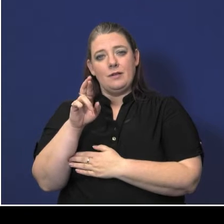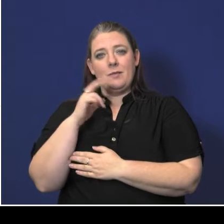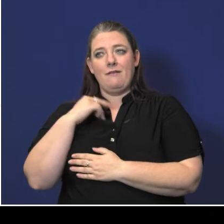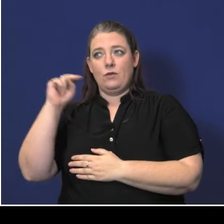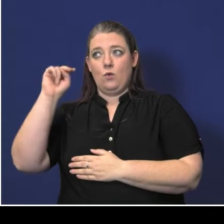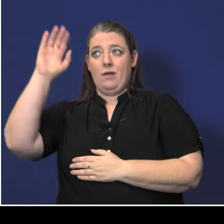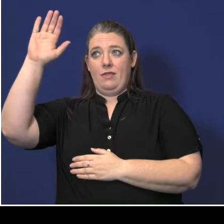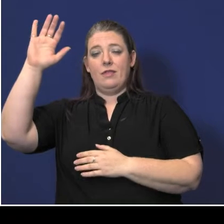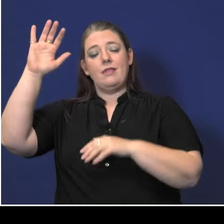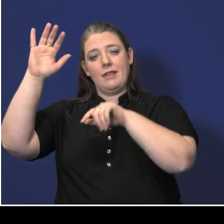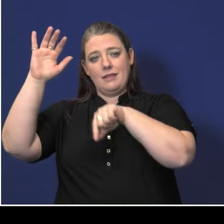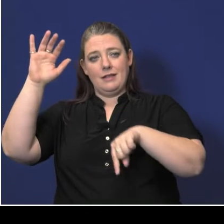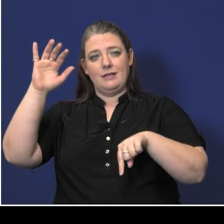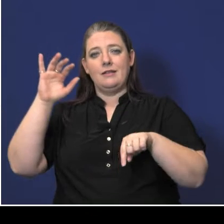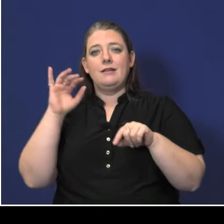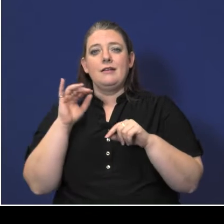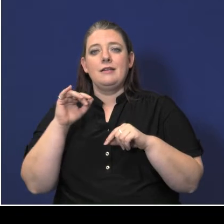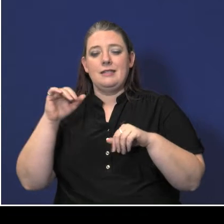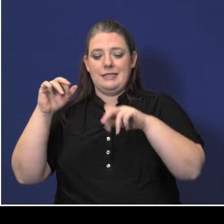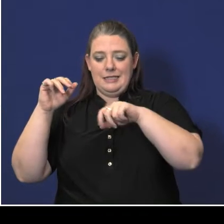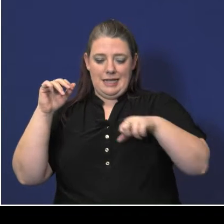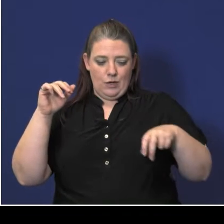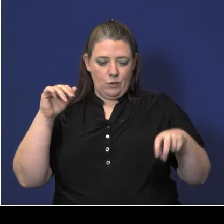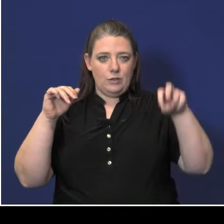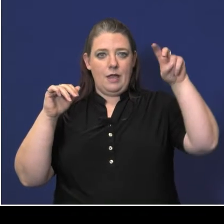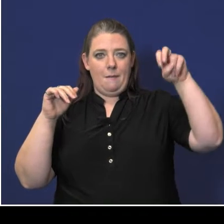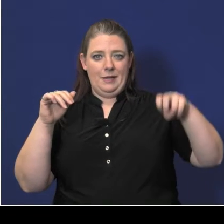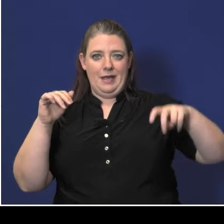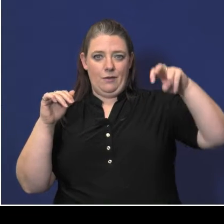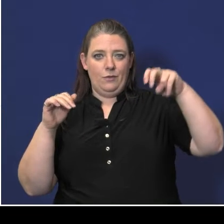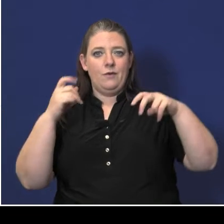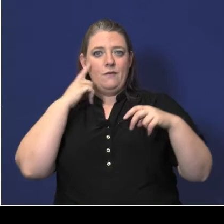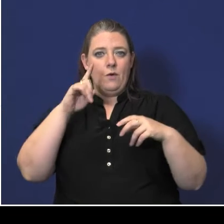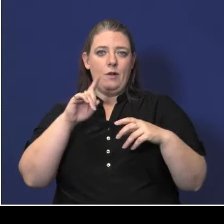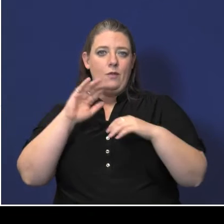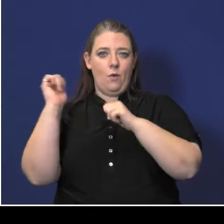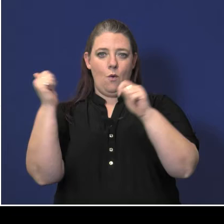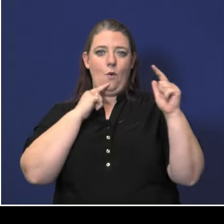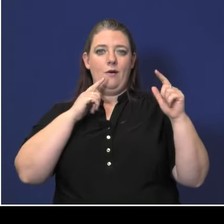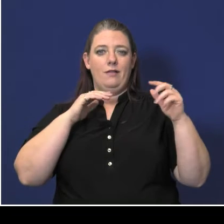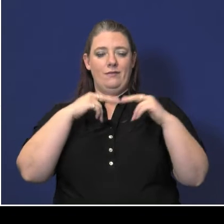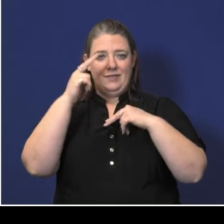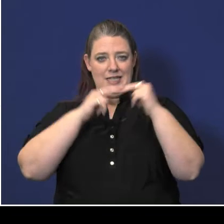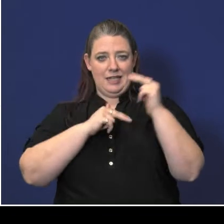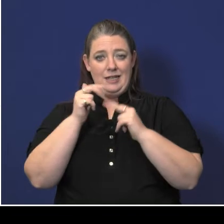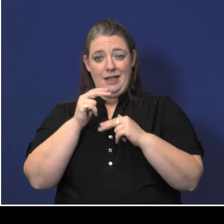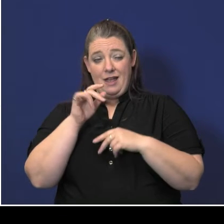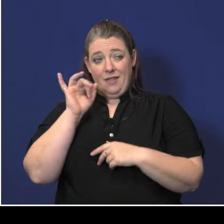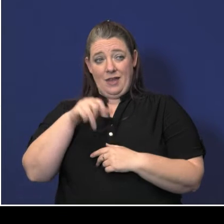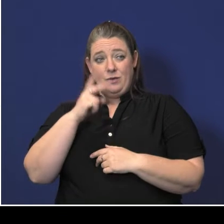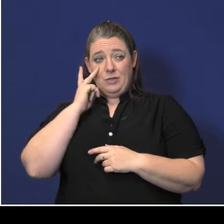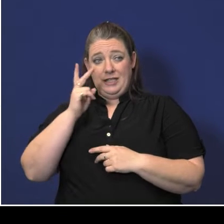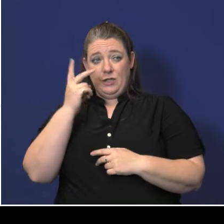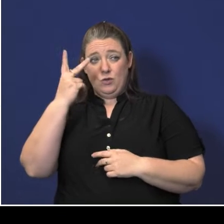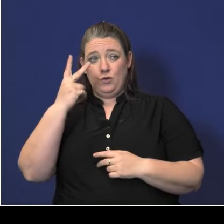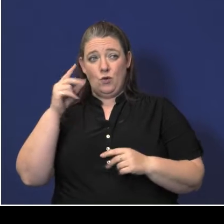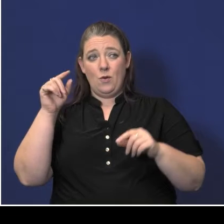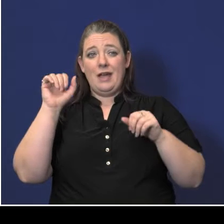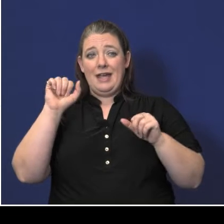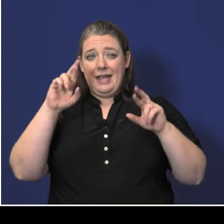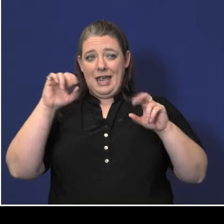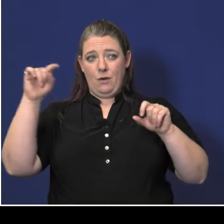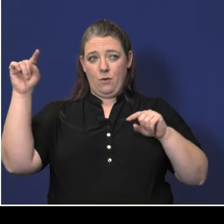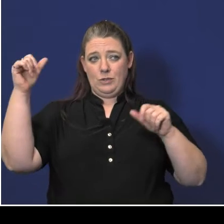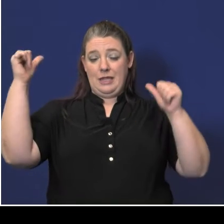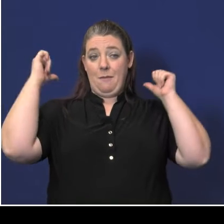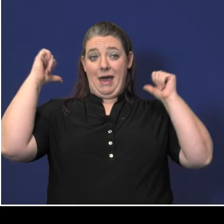on the top, and then again some stairs that will take us up and down through the whole facility. And from here, if you see the two arrows toward the